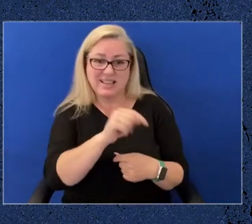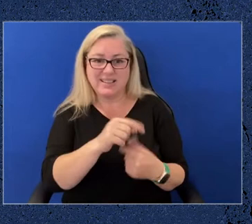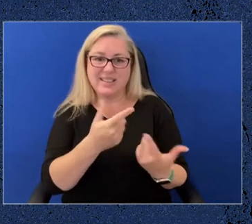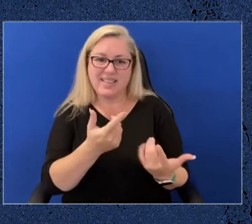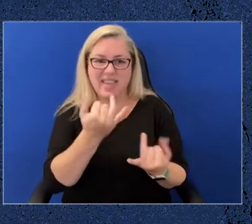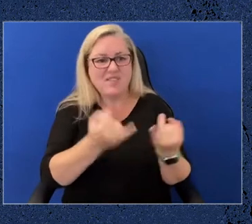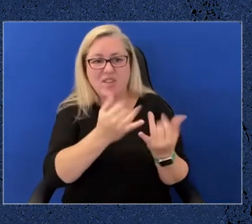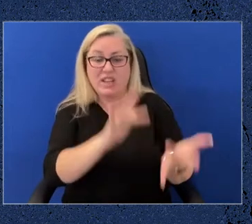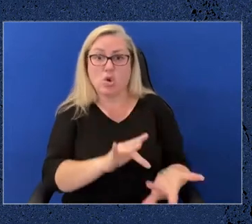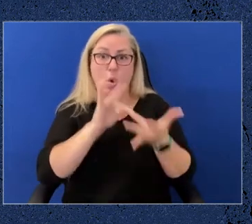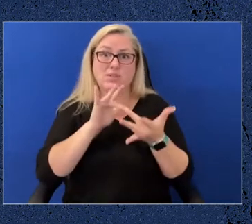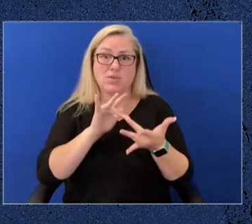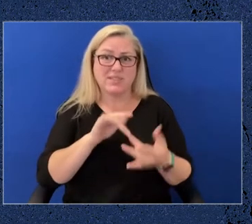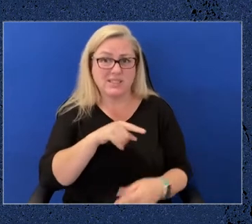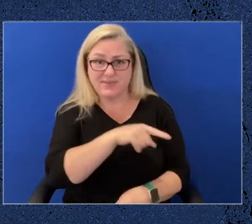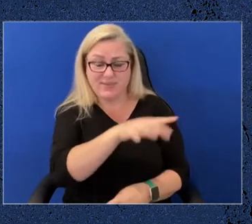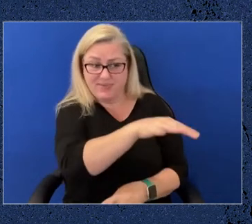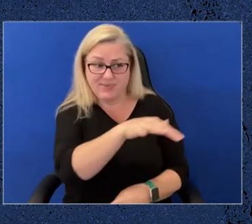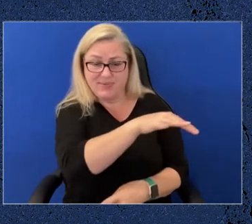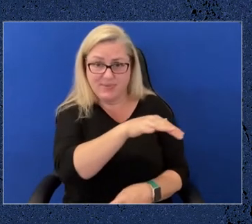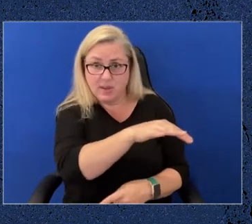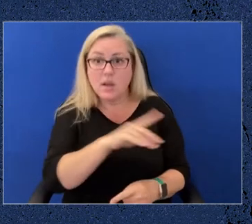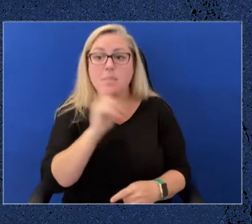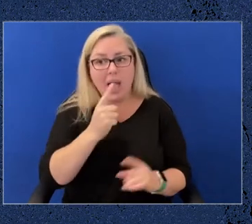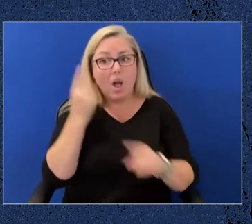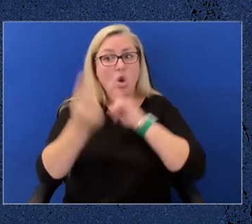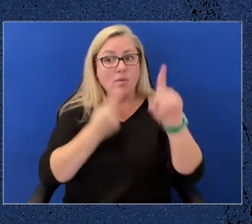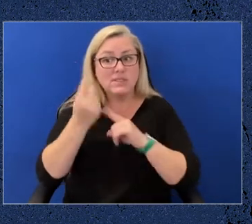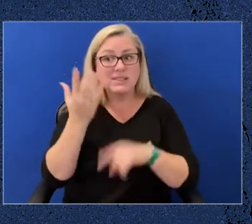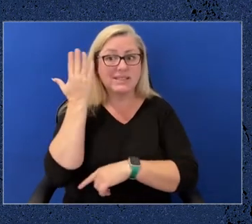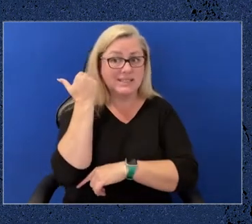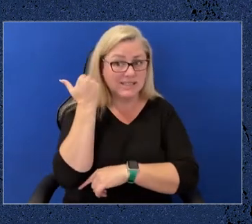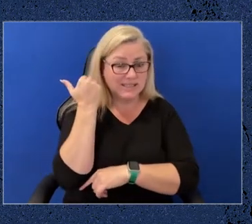conservative. But I was at a conference recently where someone was talking about,